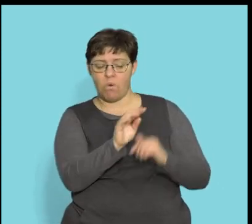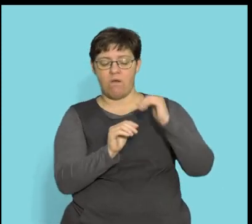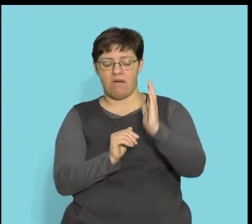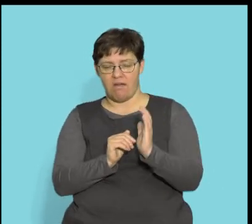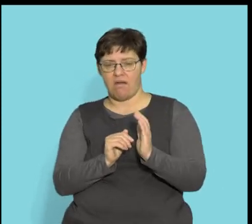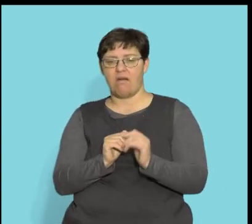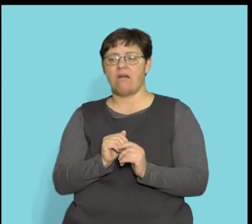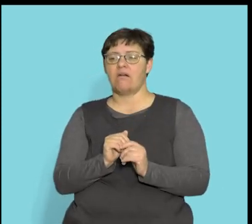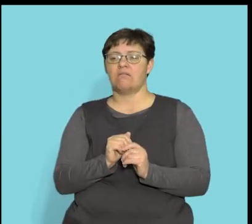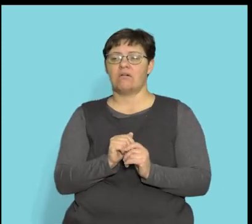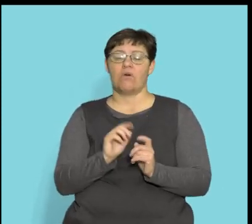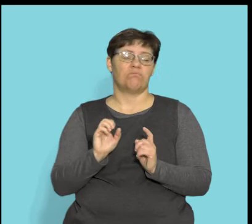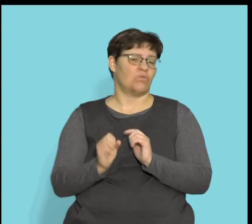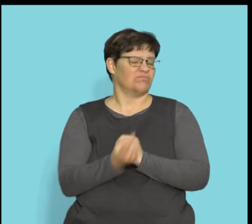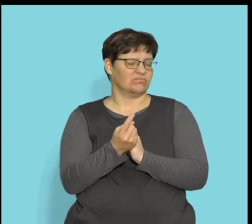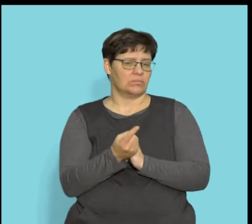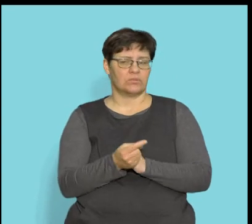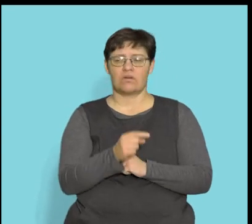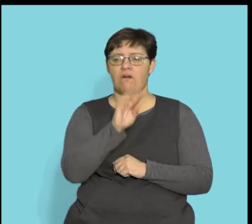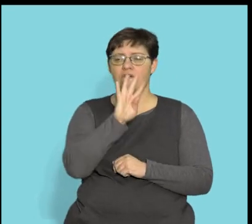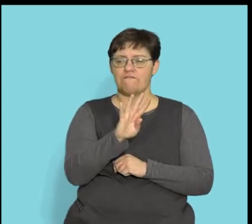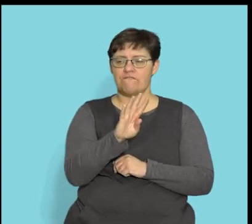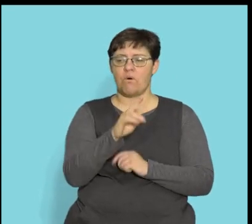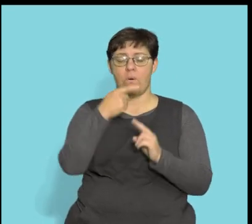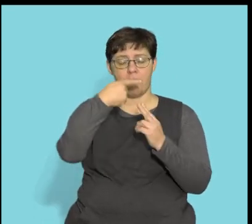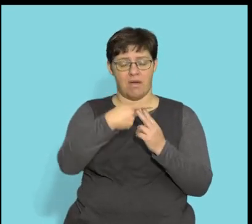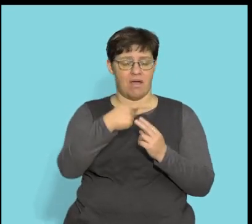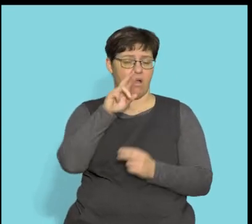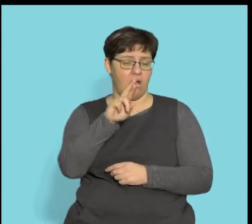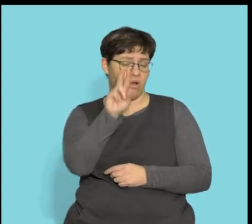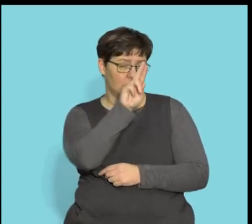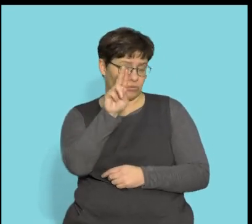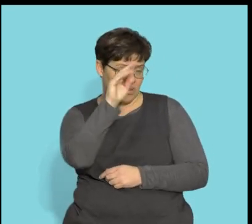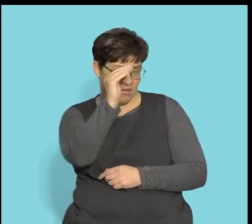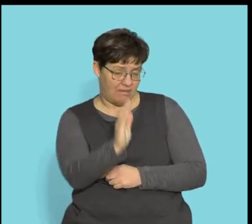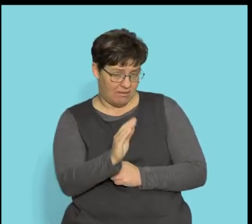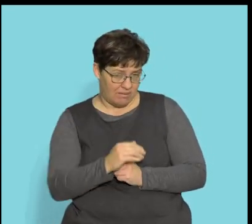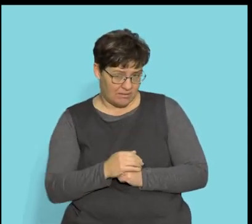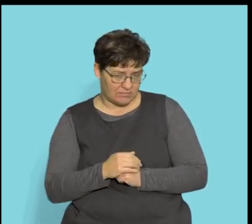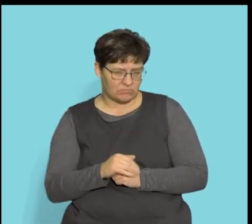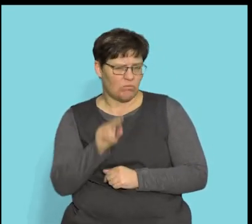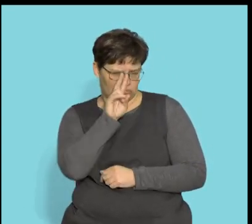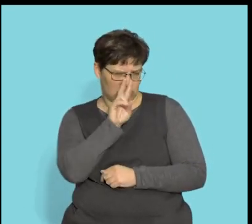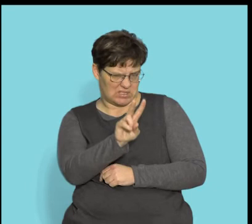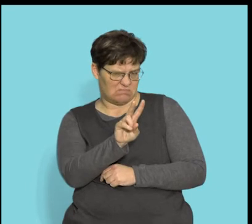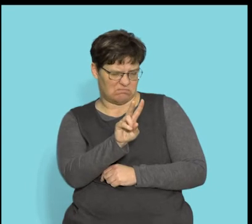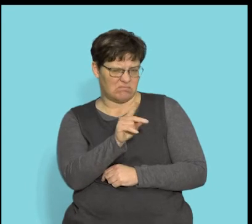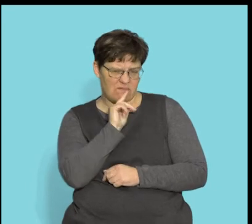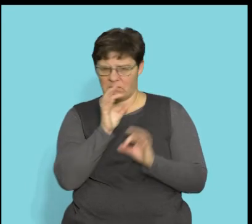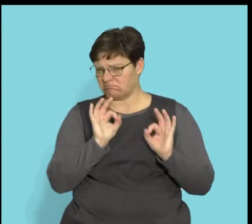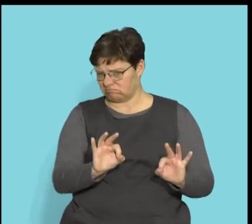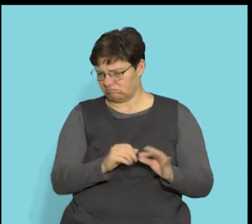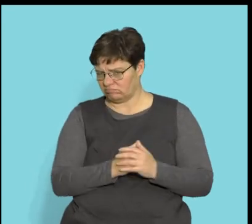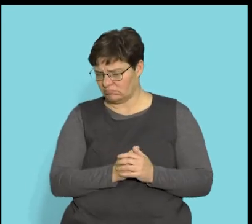is 4 pi r squared. So I want to see if my theory is going to be correct if my scale